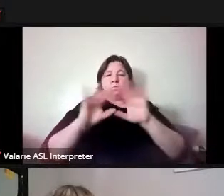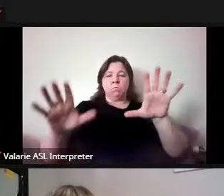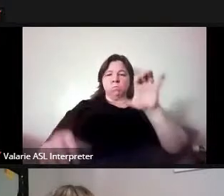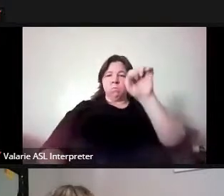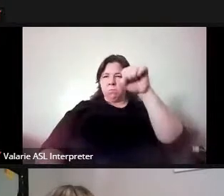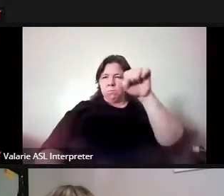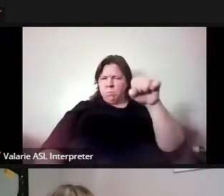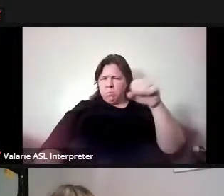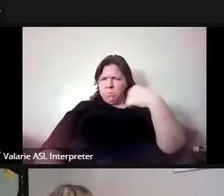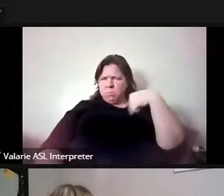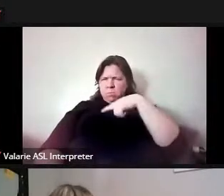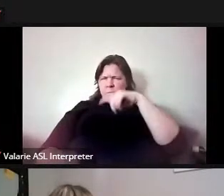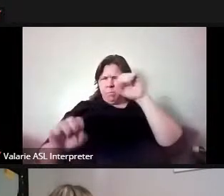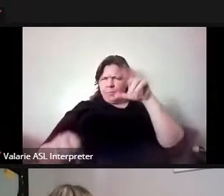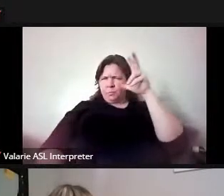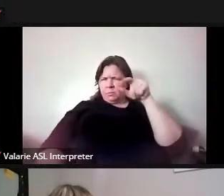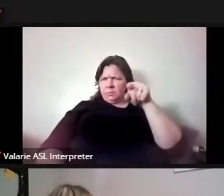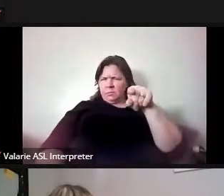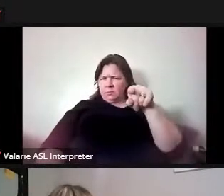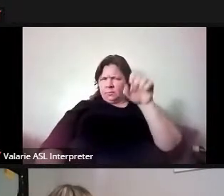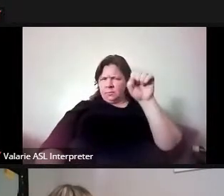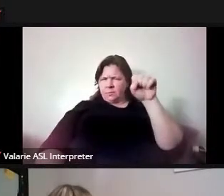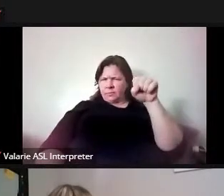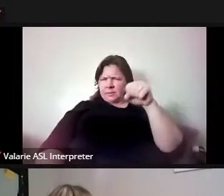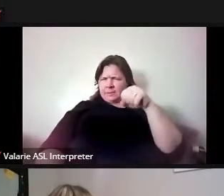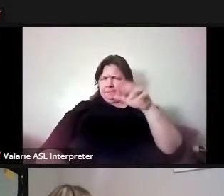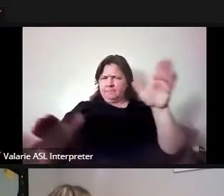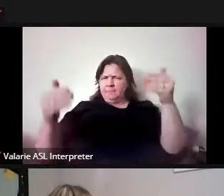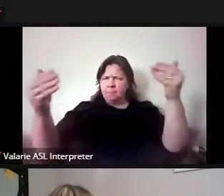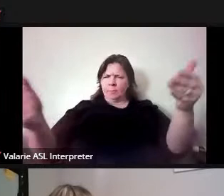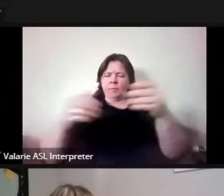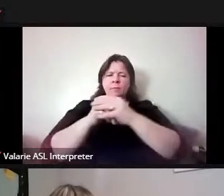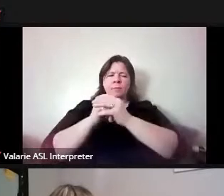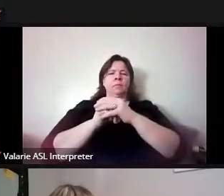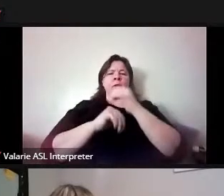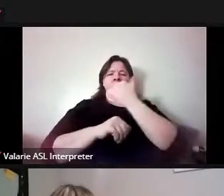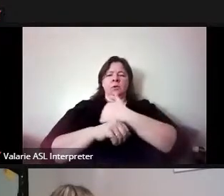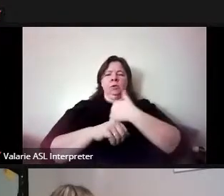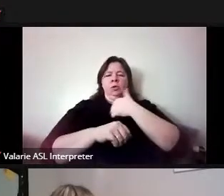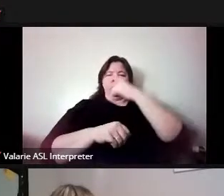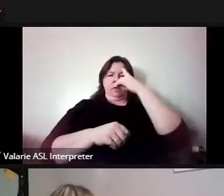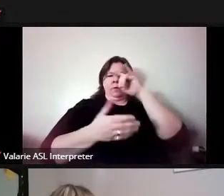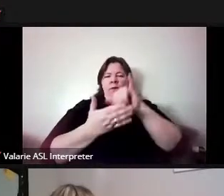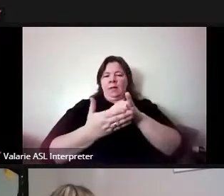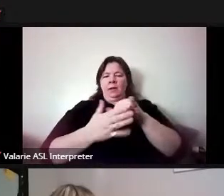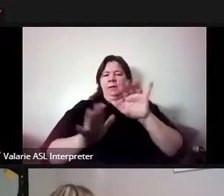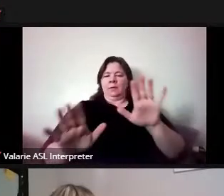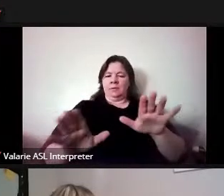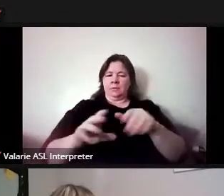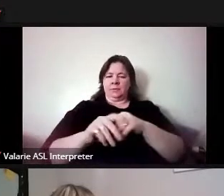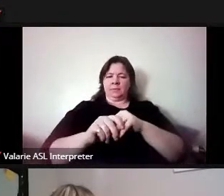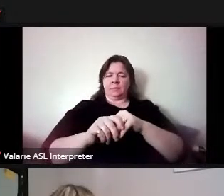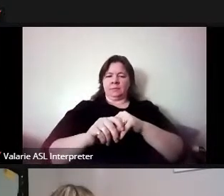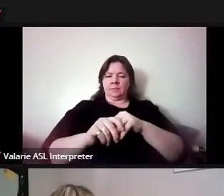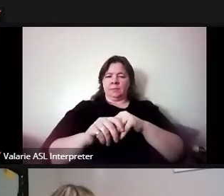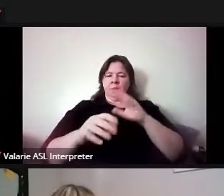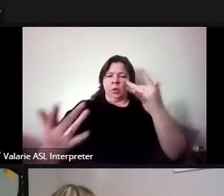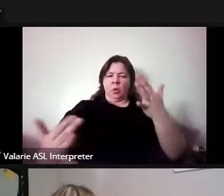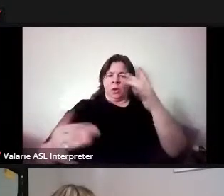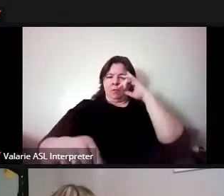Yes. We can hear you, GURSMINDER. We can hear you. Okay. Go ahead. Okay. So sorry for that. Actually, you all waited for so